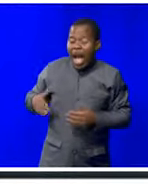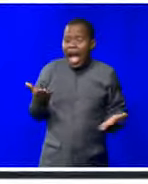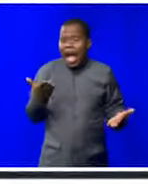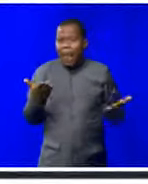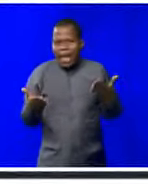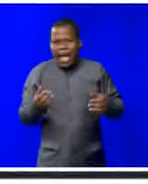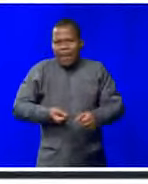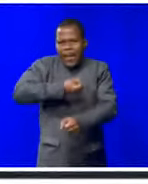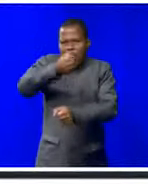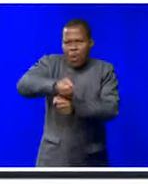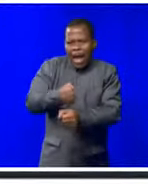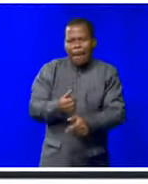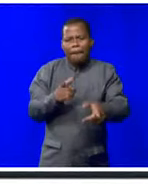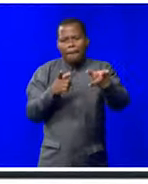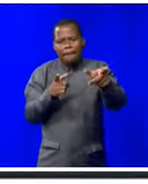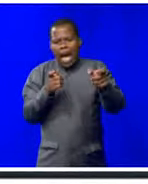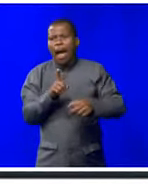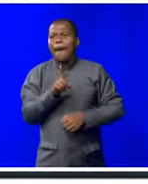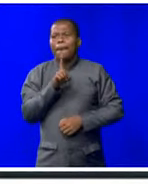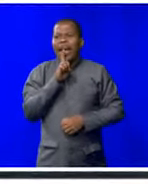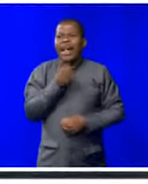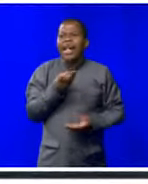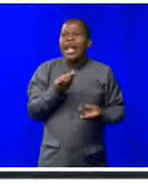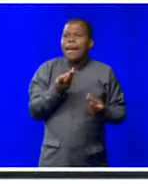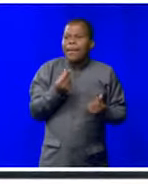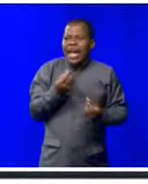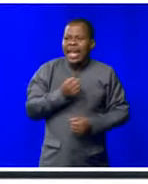ayo sekude ukuthi bawukhala